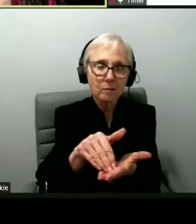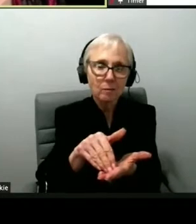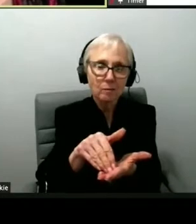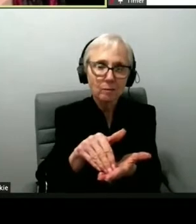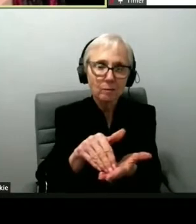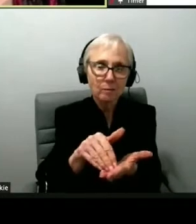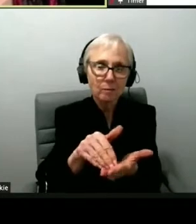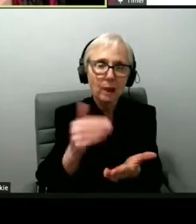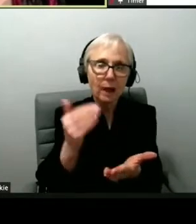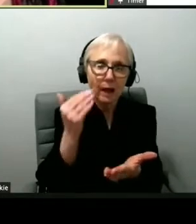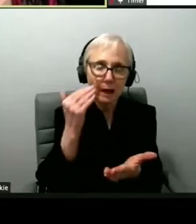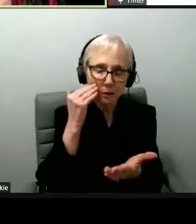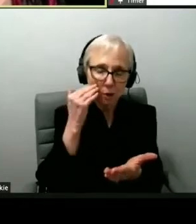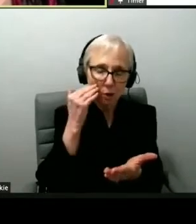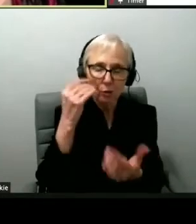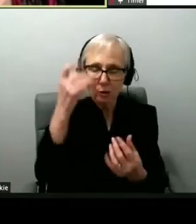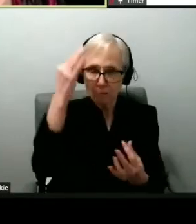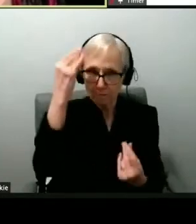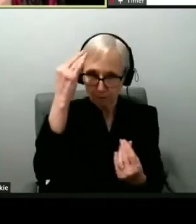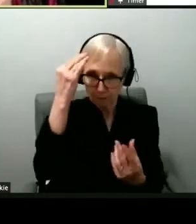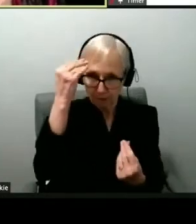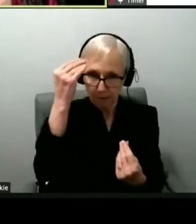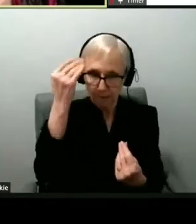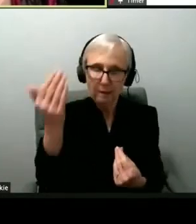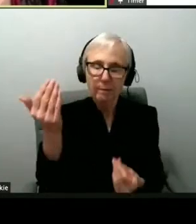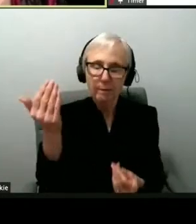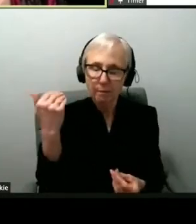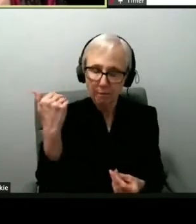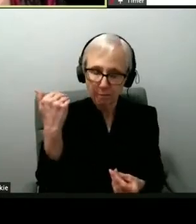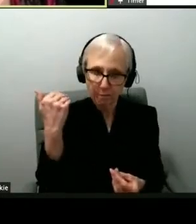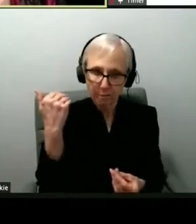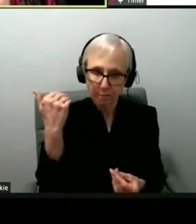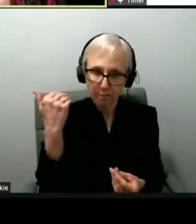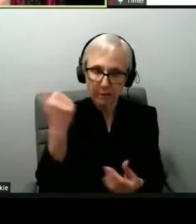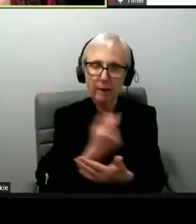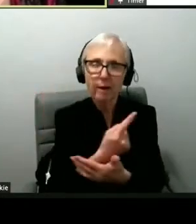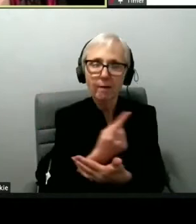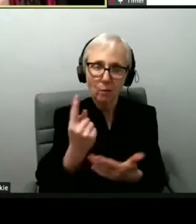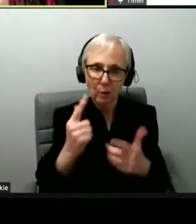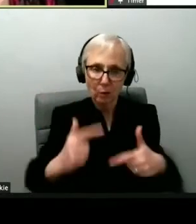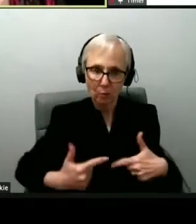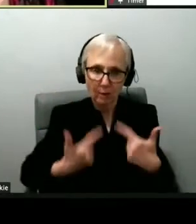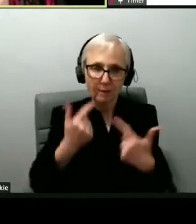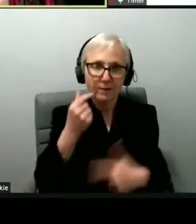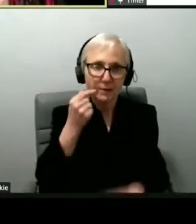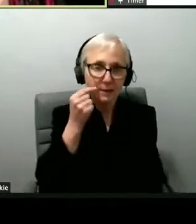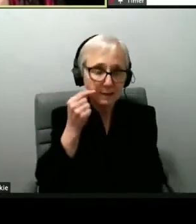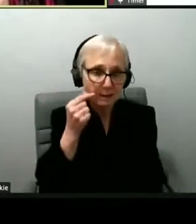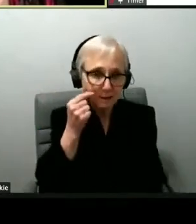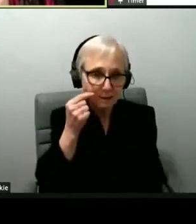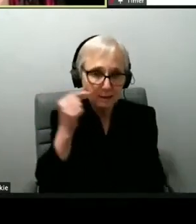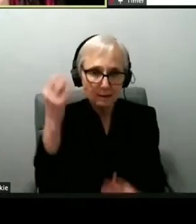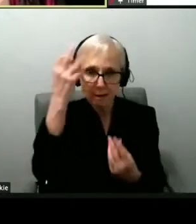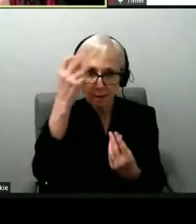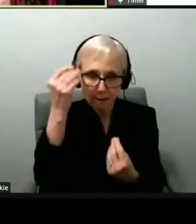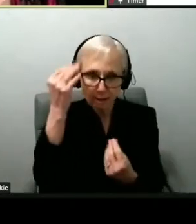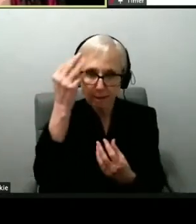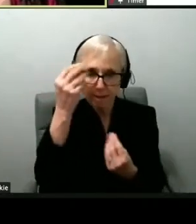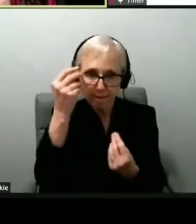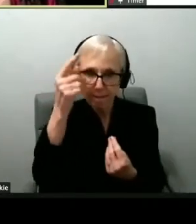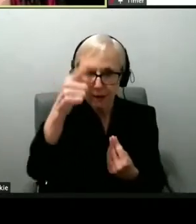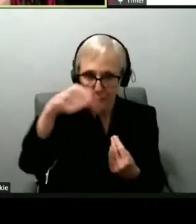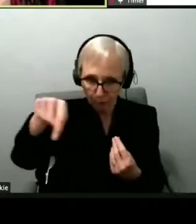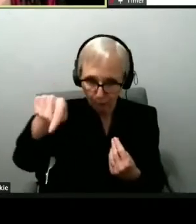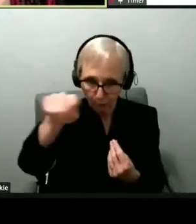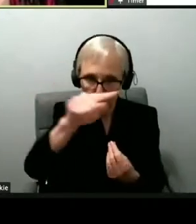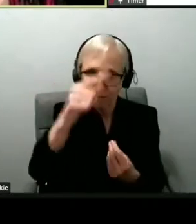and I know you've all thought deeply about it. Everyone who lives in San Antonio has thought about this. You guys have